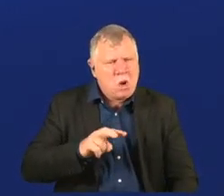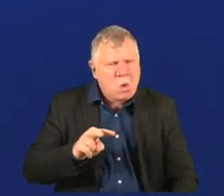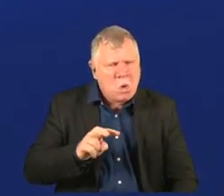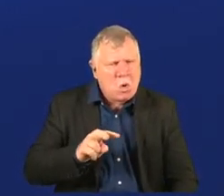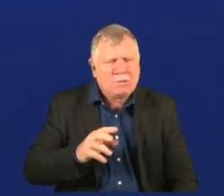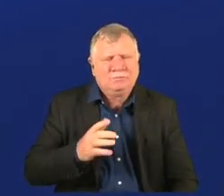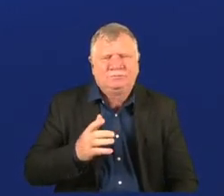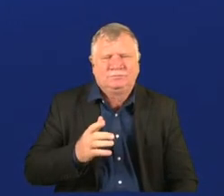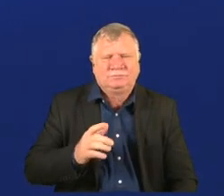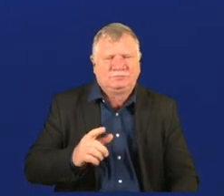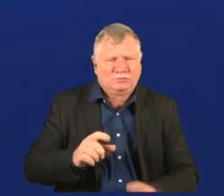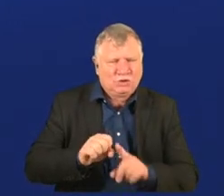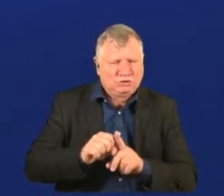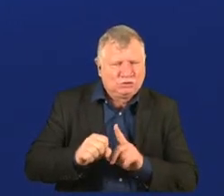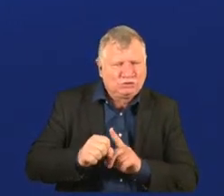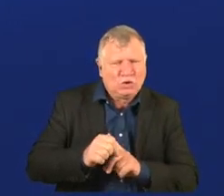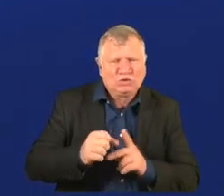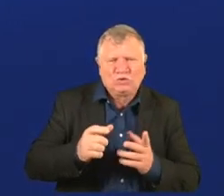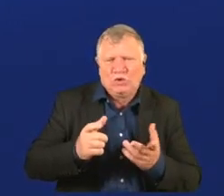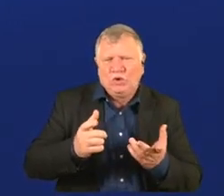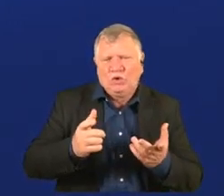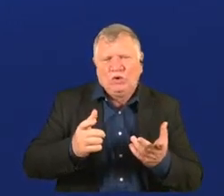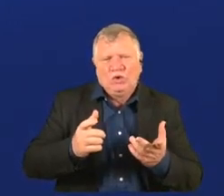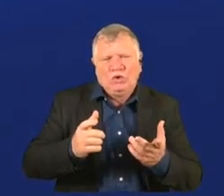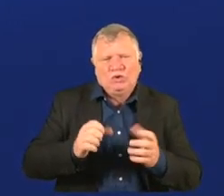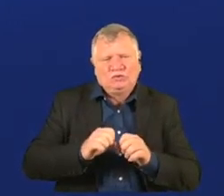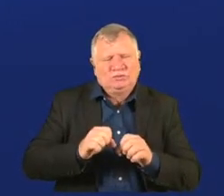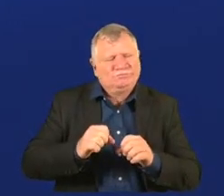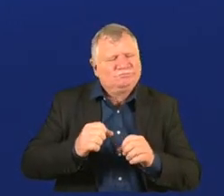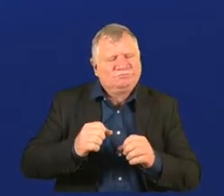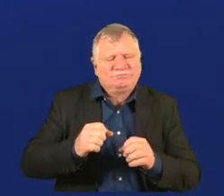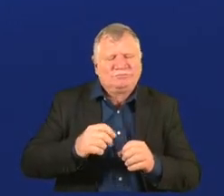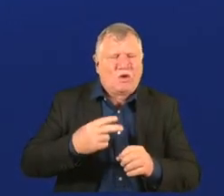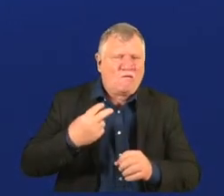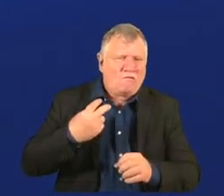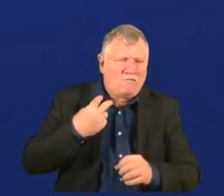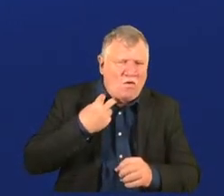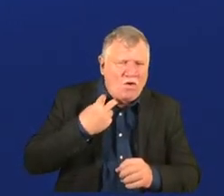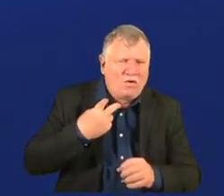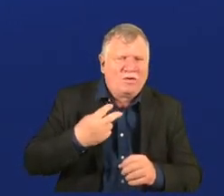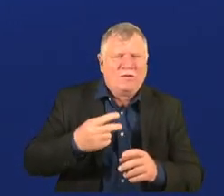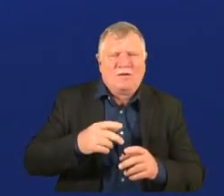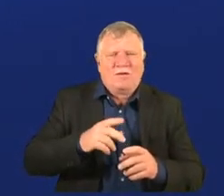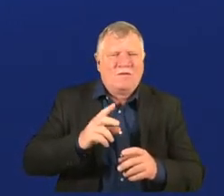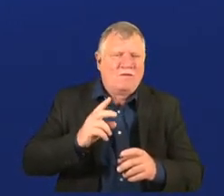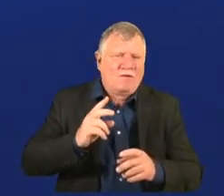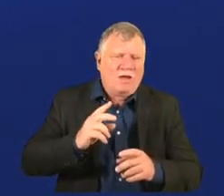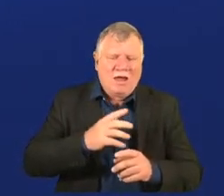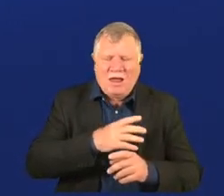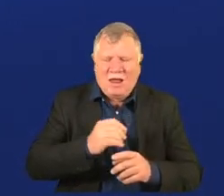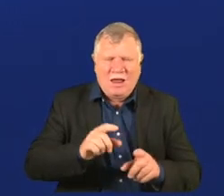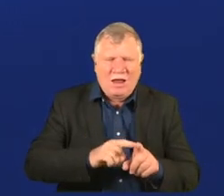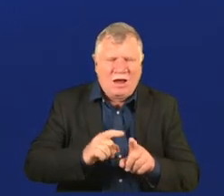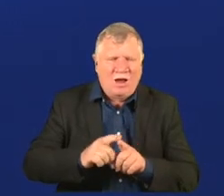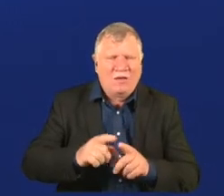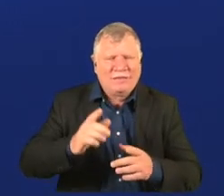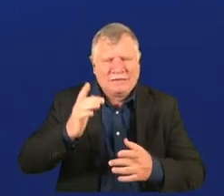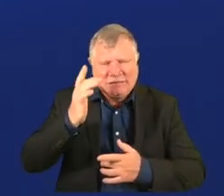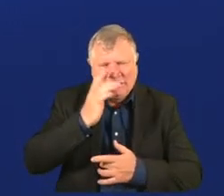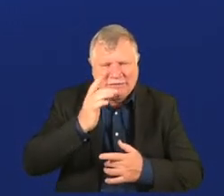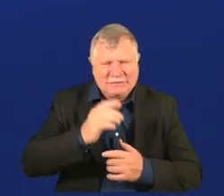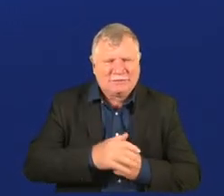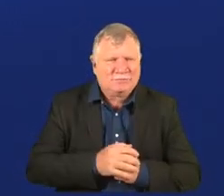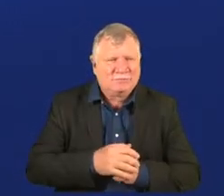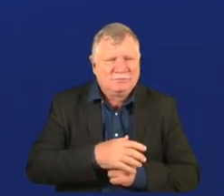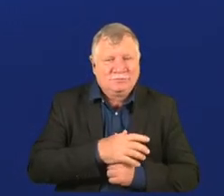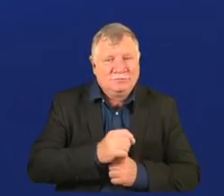at their social vulnerability, and we also looked particularly at the disease prevalence. And it